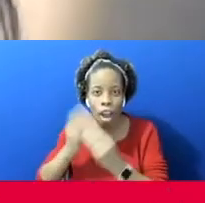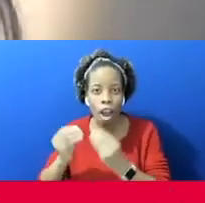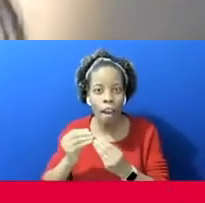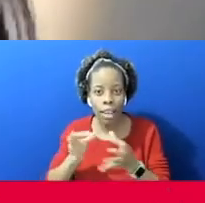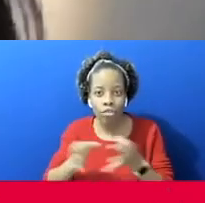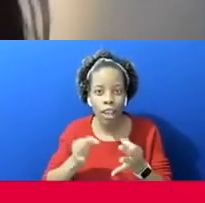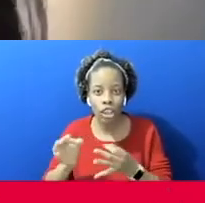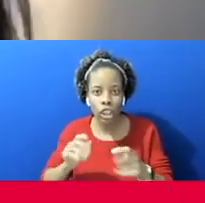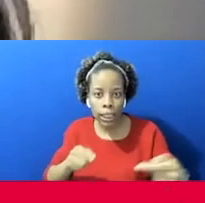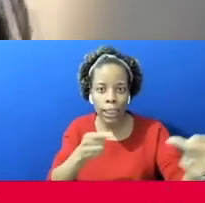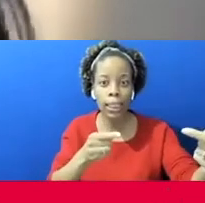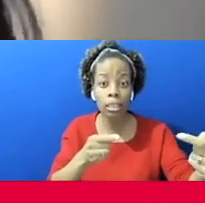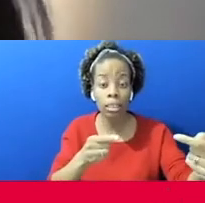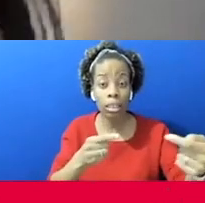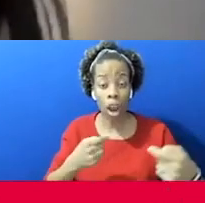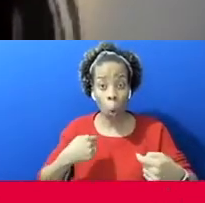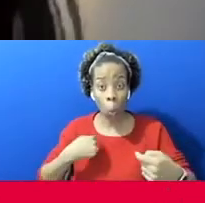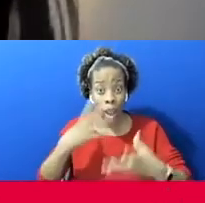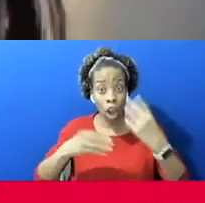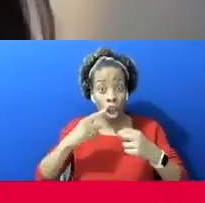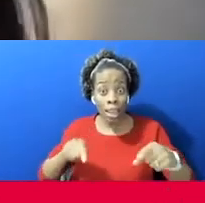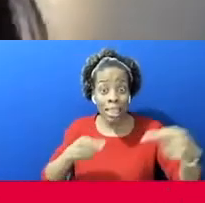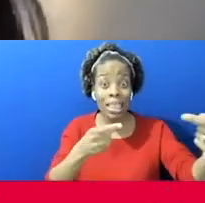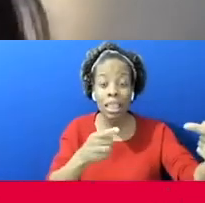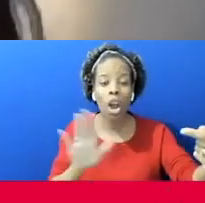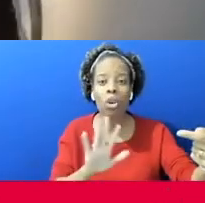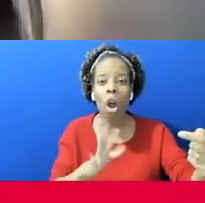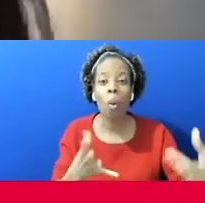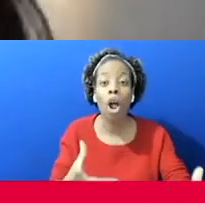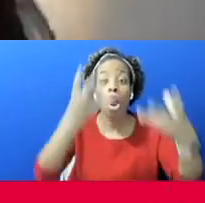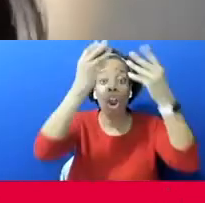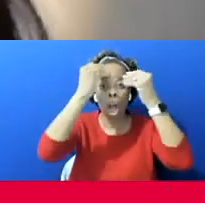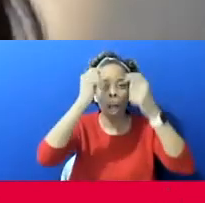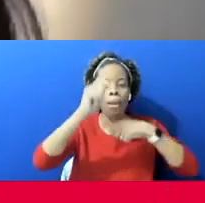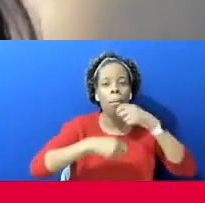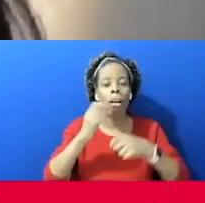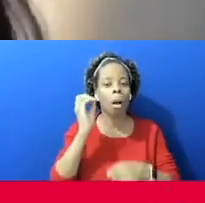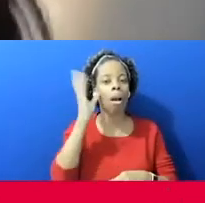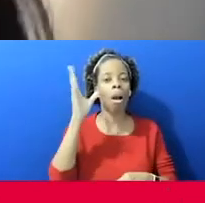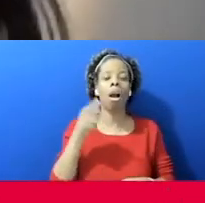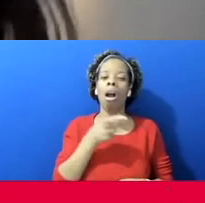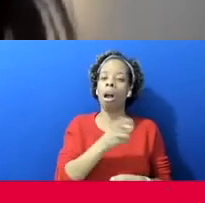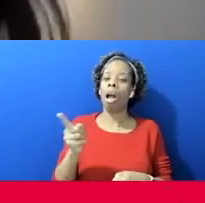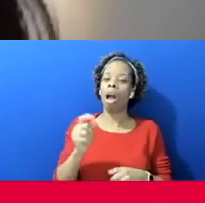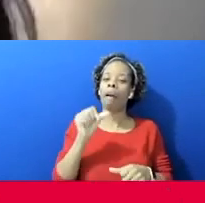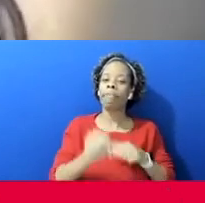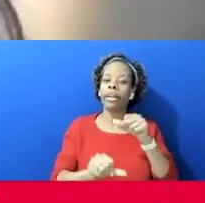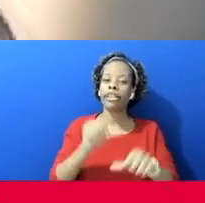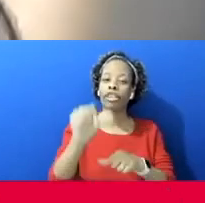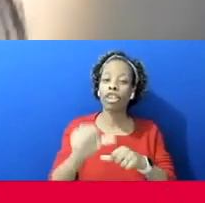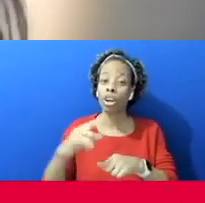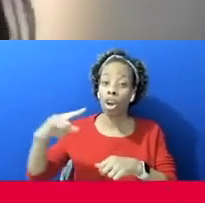know these tactics, not so we can replicate them, but so we can understand how these things function, how drone strikes are such a